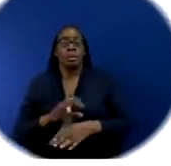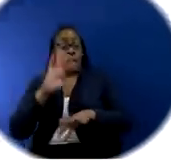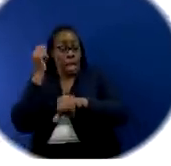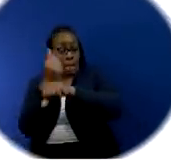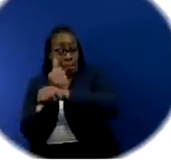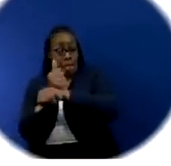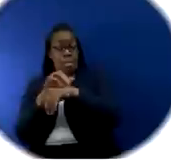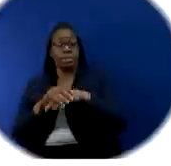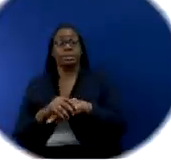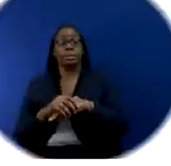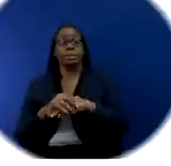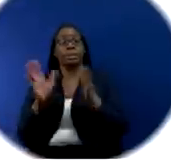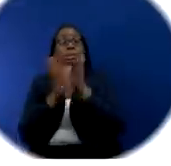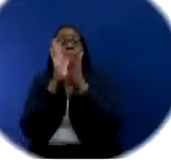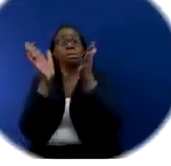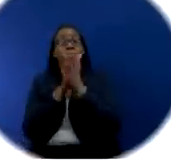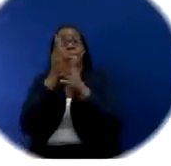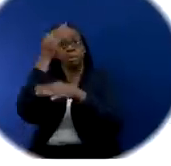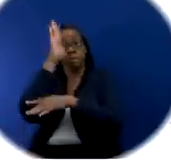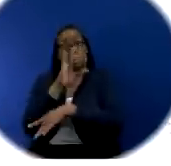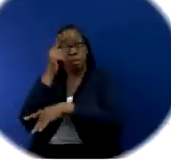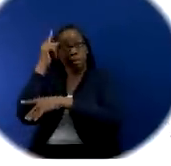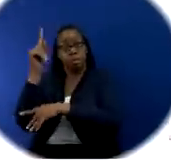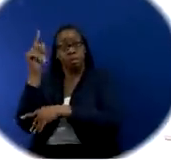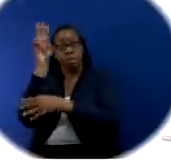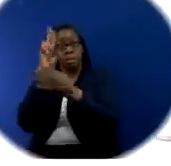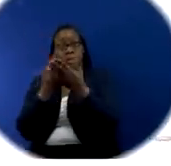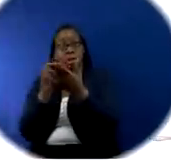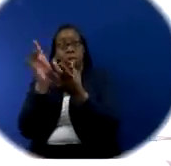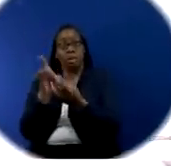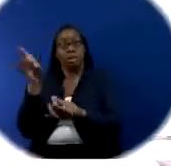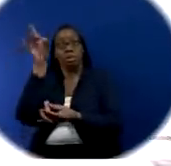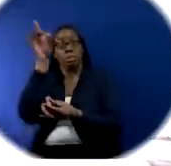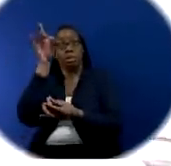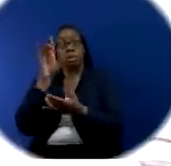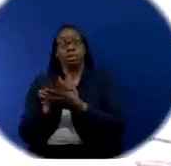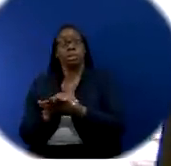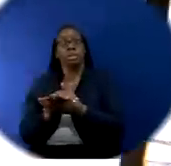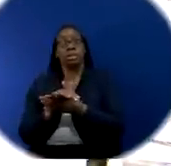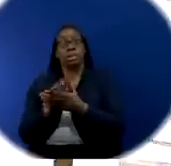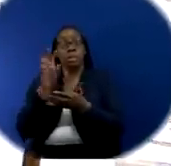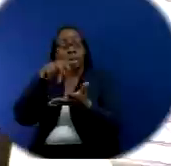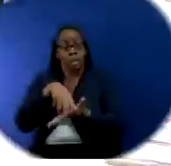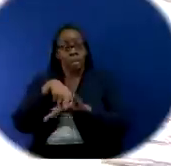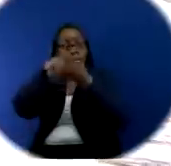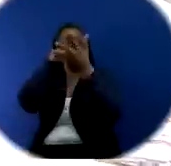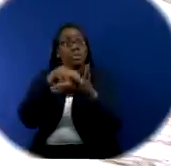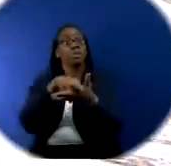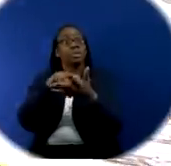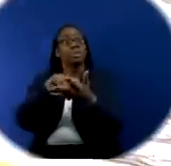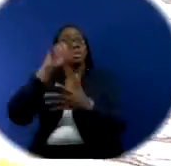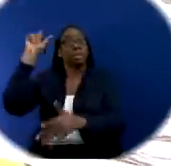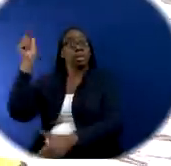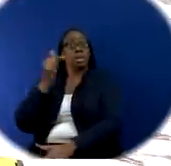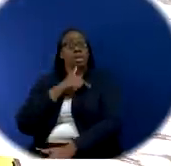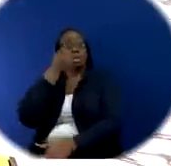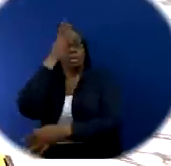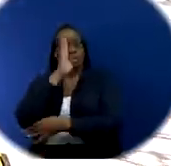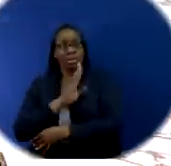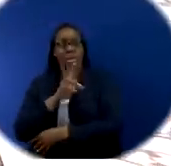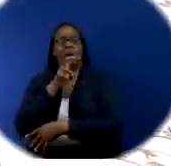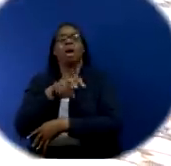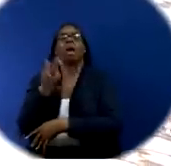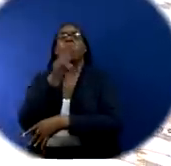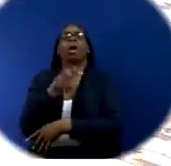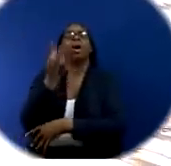Amen. Praise God for his holy word. You may be seated in the presence of our good and gracious God. Go out to the roads